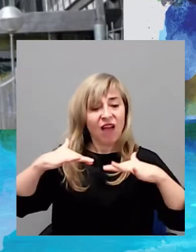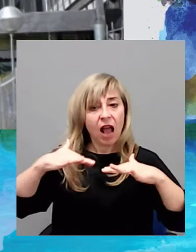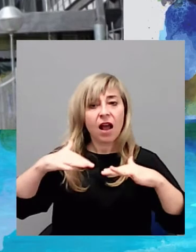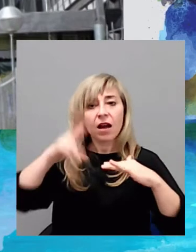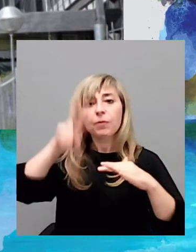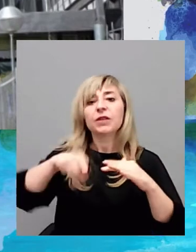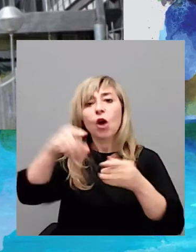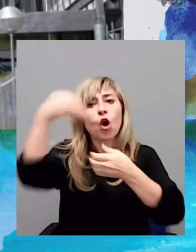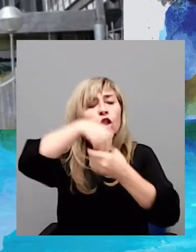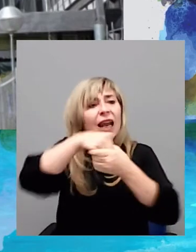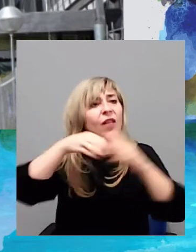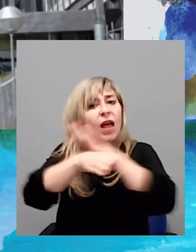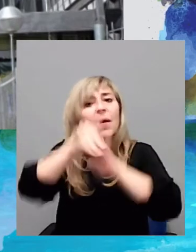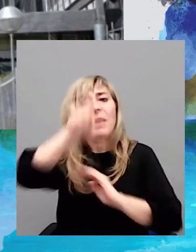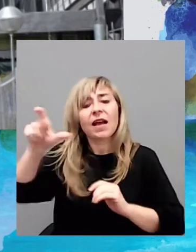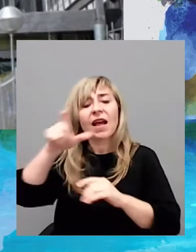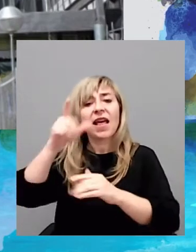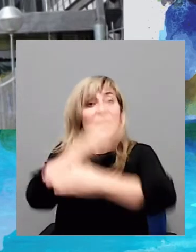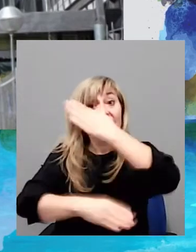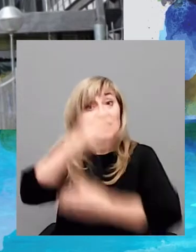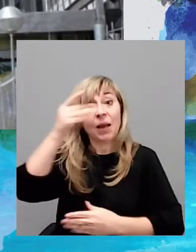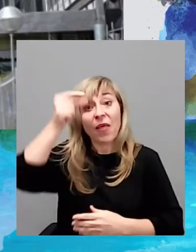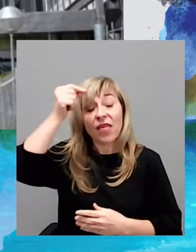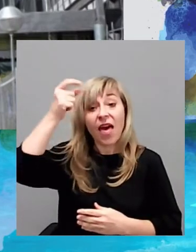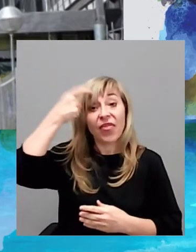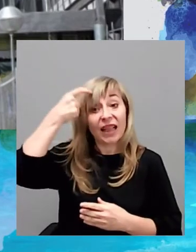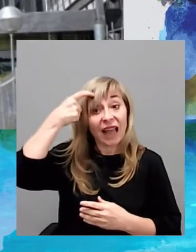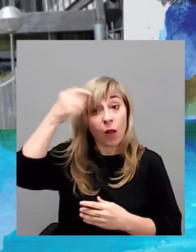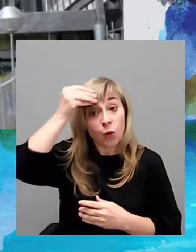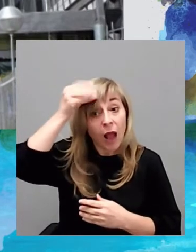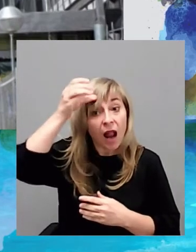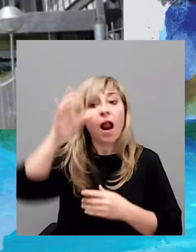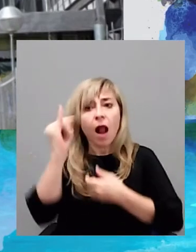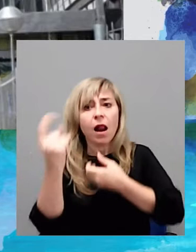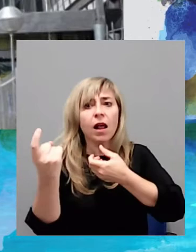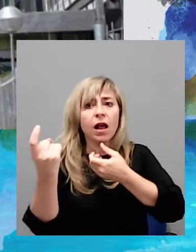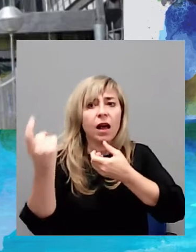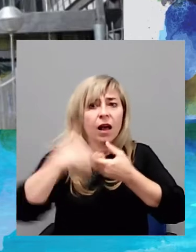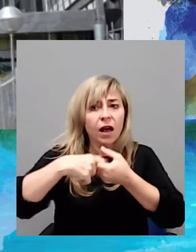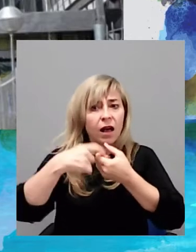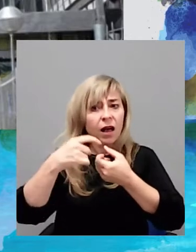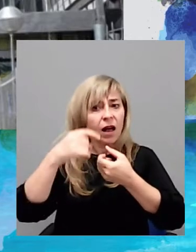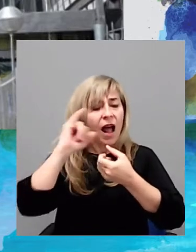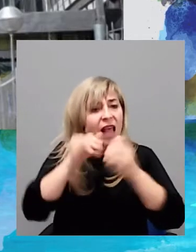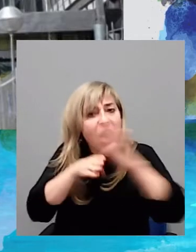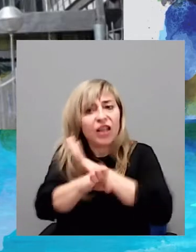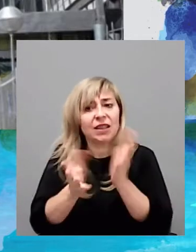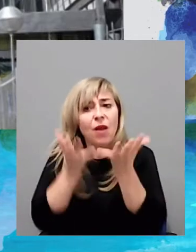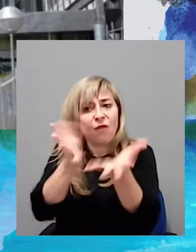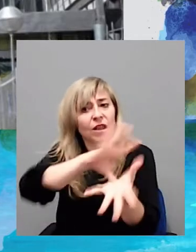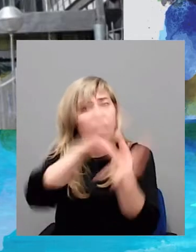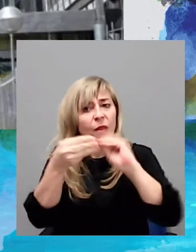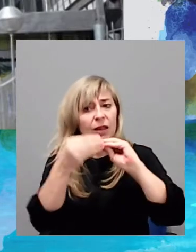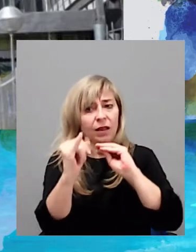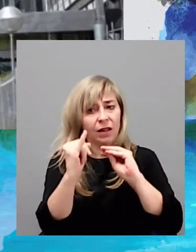have content that's accessible to people with cognitive disabilities. They have often been left out of